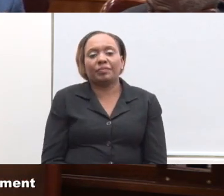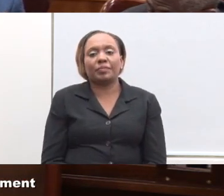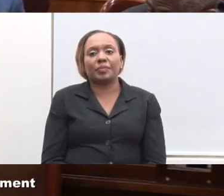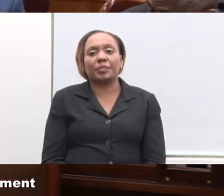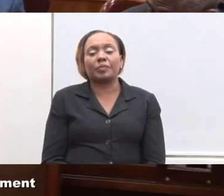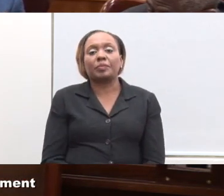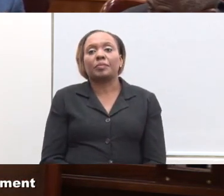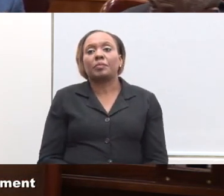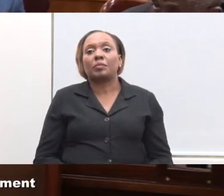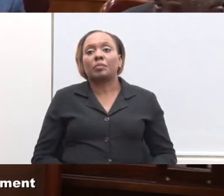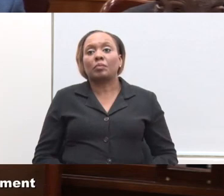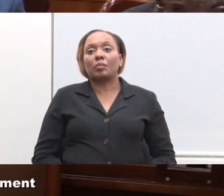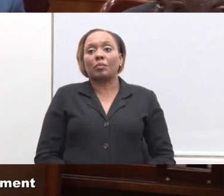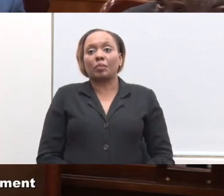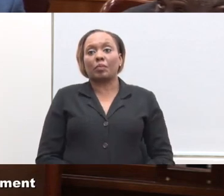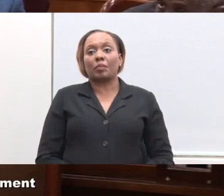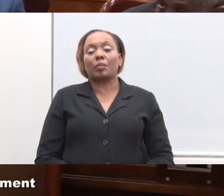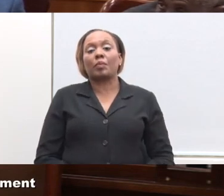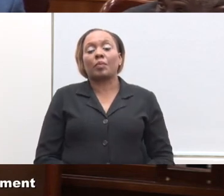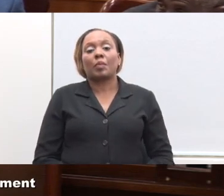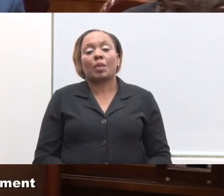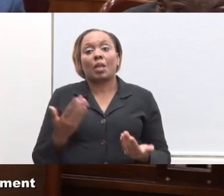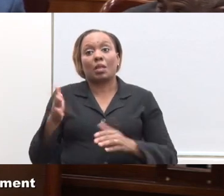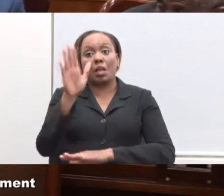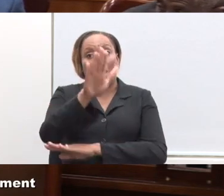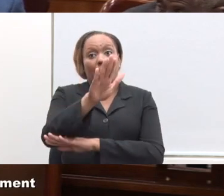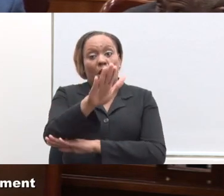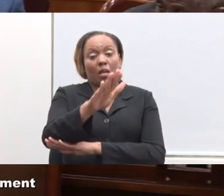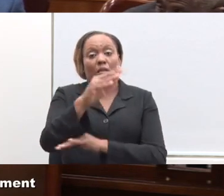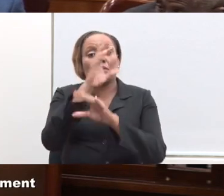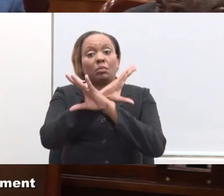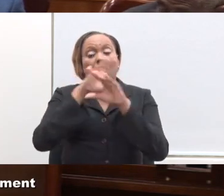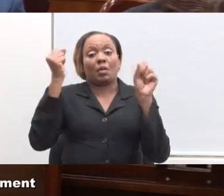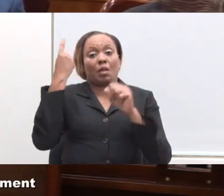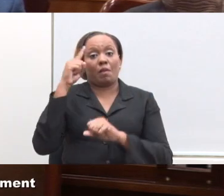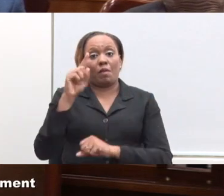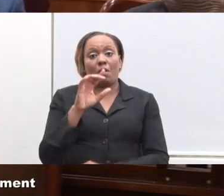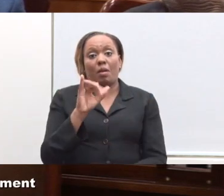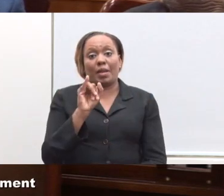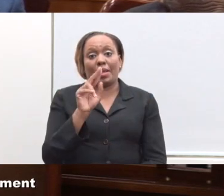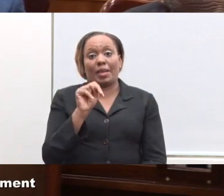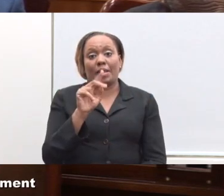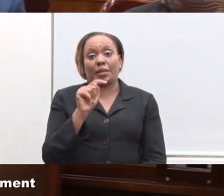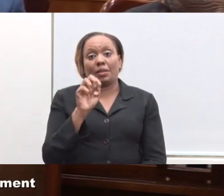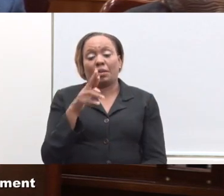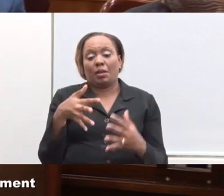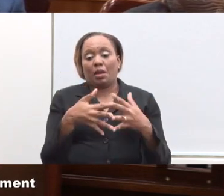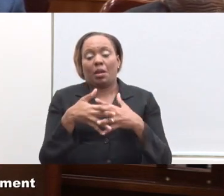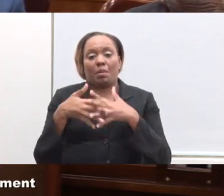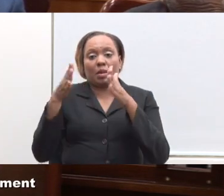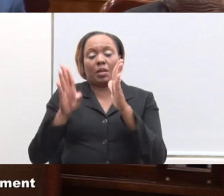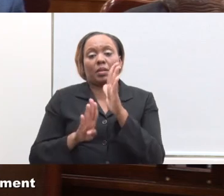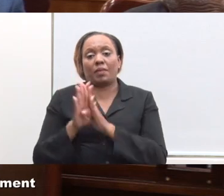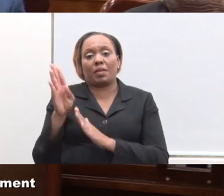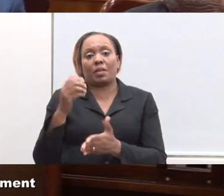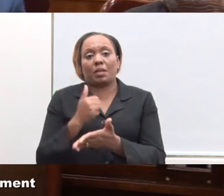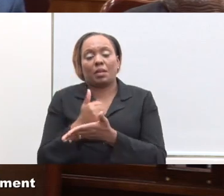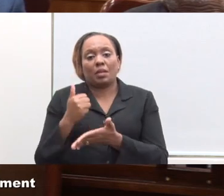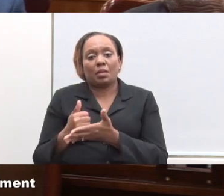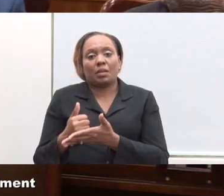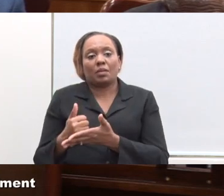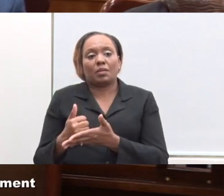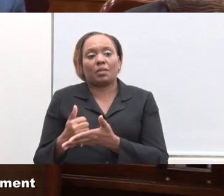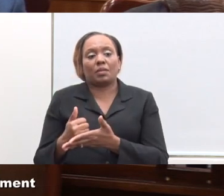in his wrap-up this afternoon, the President of the Inter-American Development Bank started his wrap-up this evening